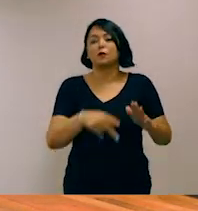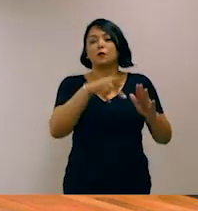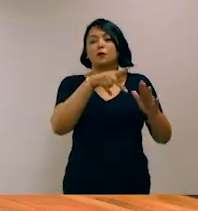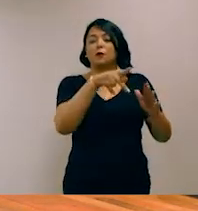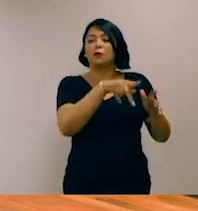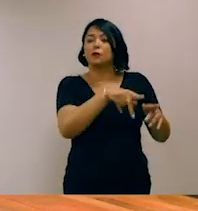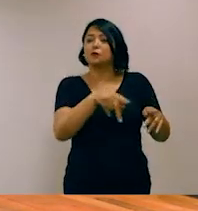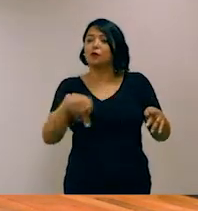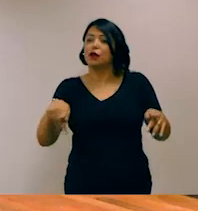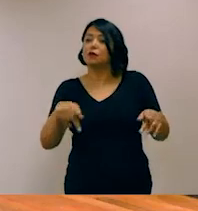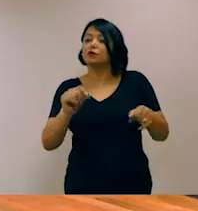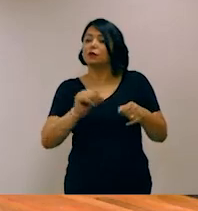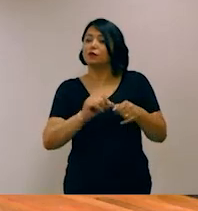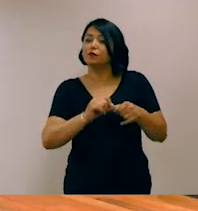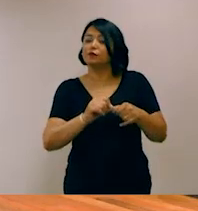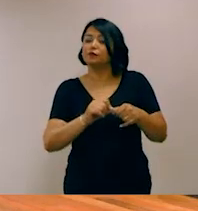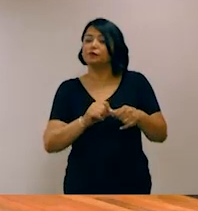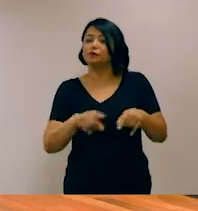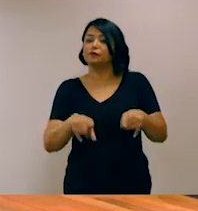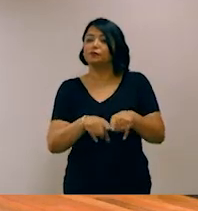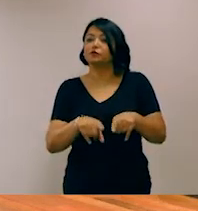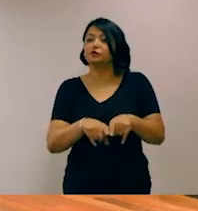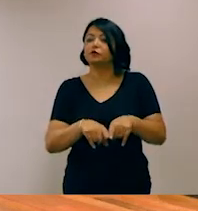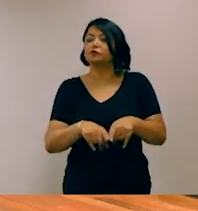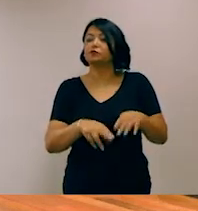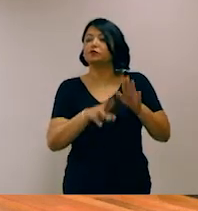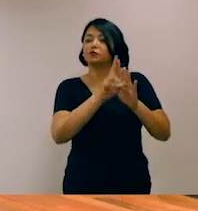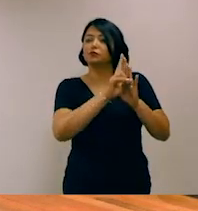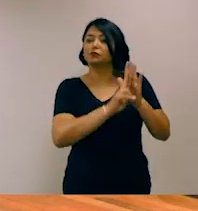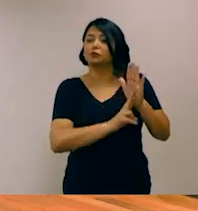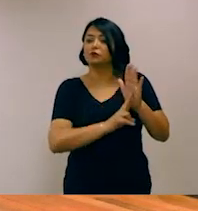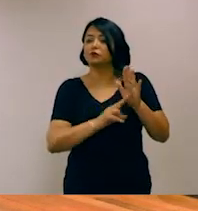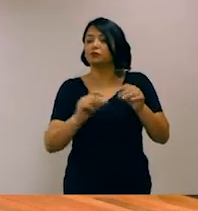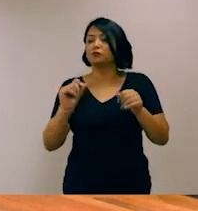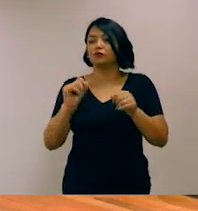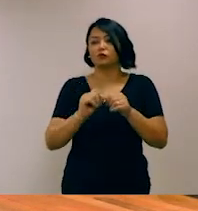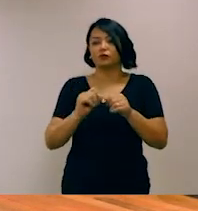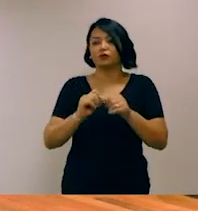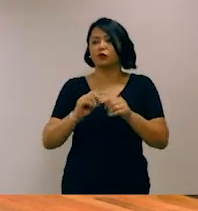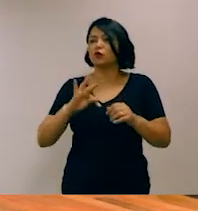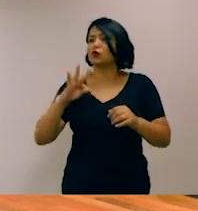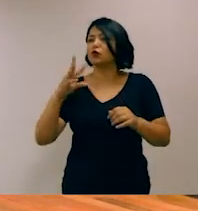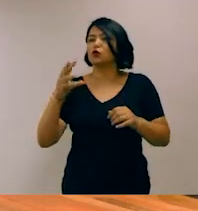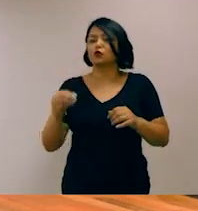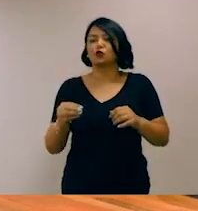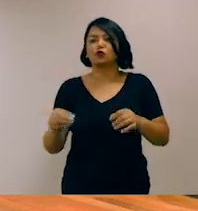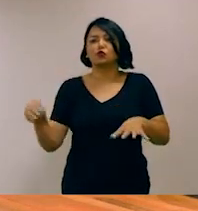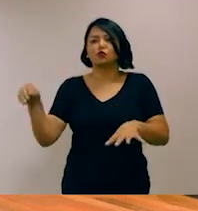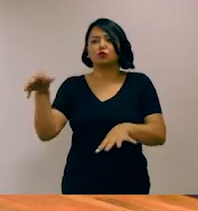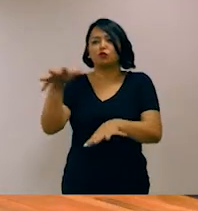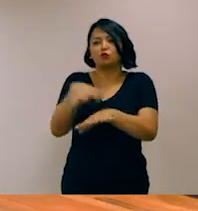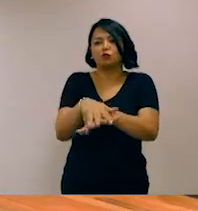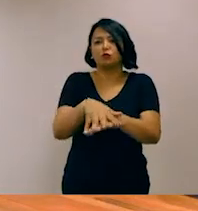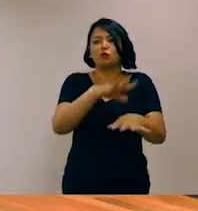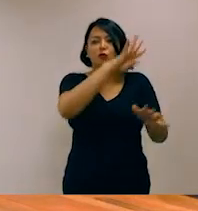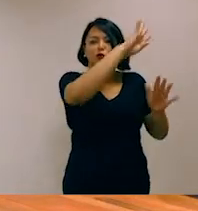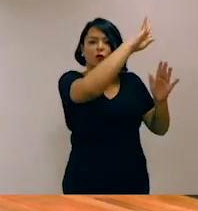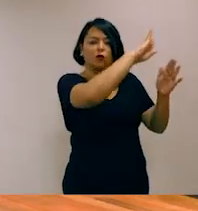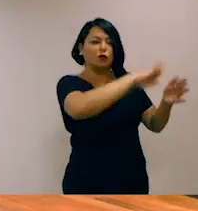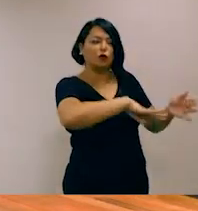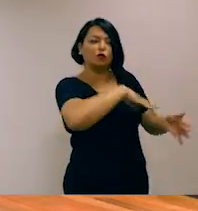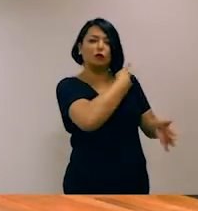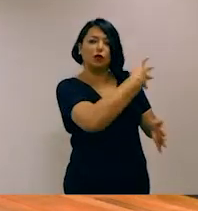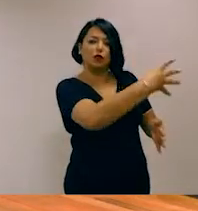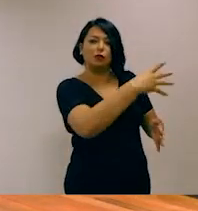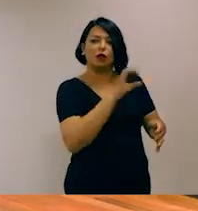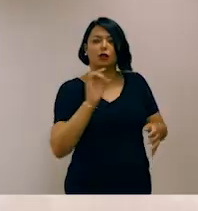yellow, we have data regarding the context and the metrics that we found. So everything can be found in a